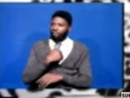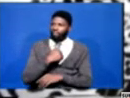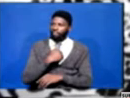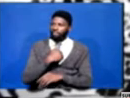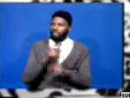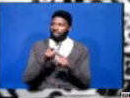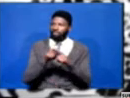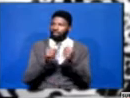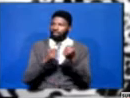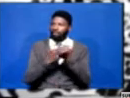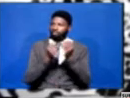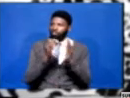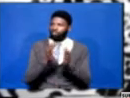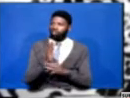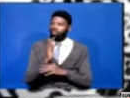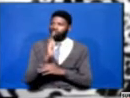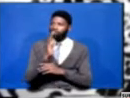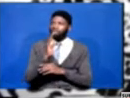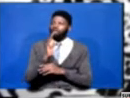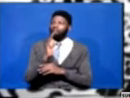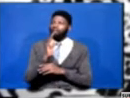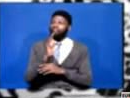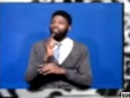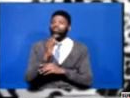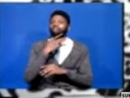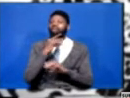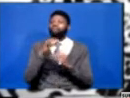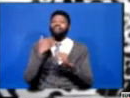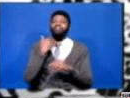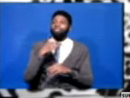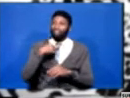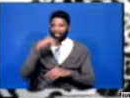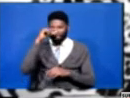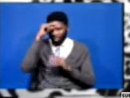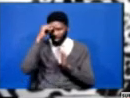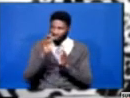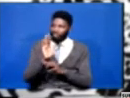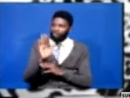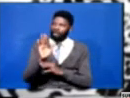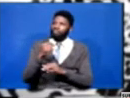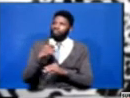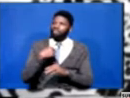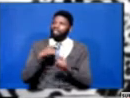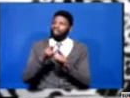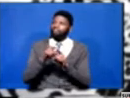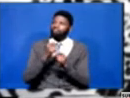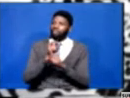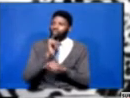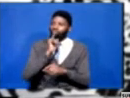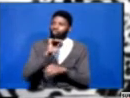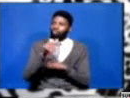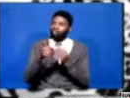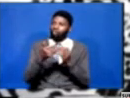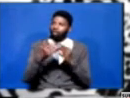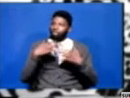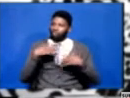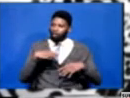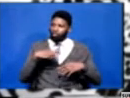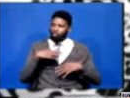another governor. I'm going to be their governor. And therefore, I'm going to ensure that we include everybody in the government we're going to